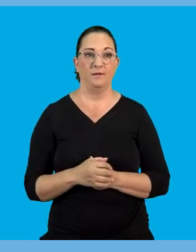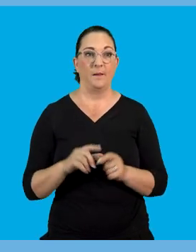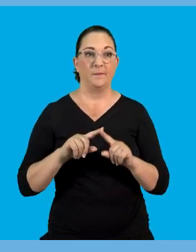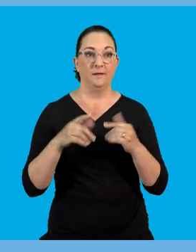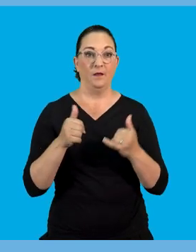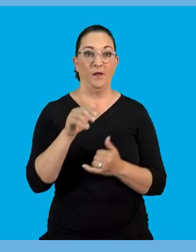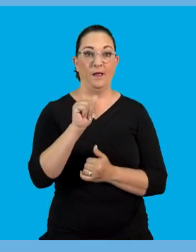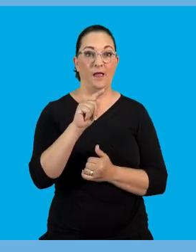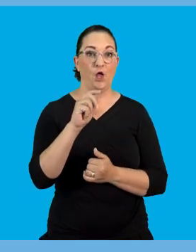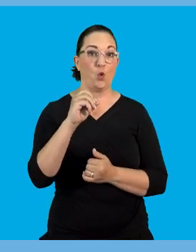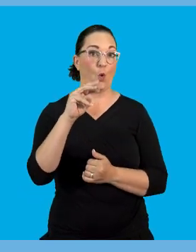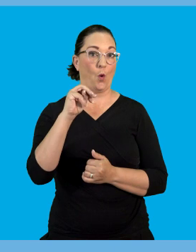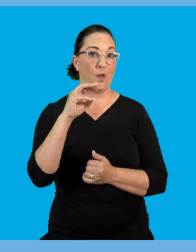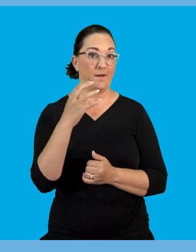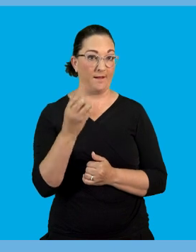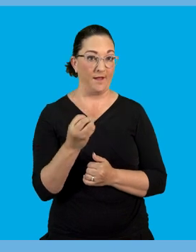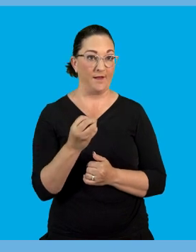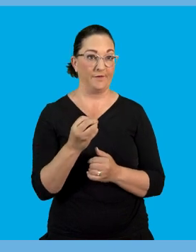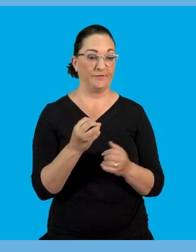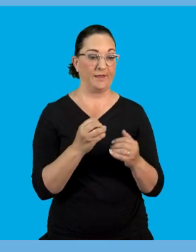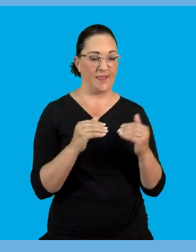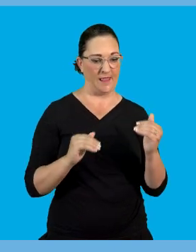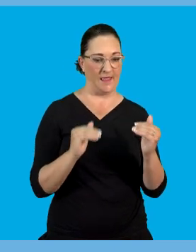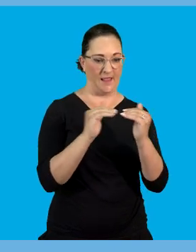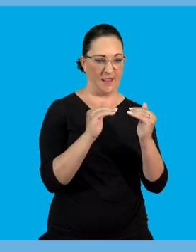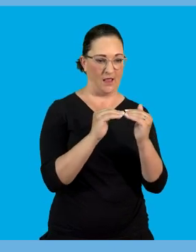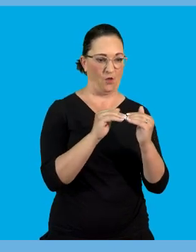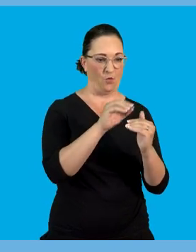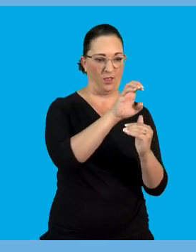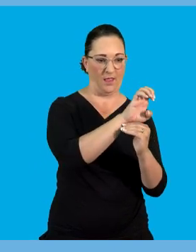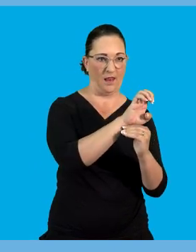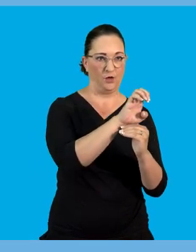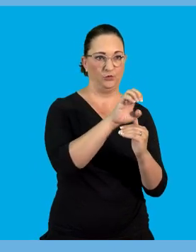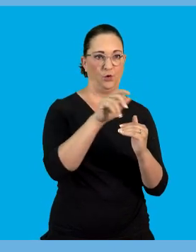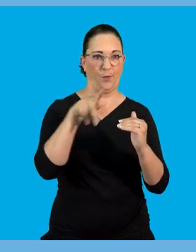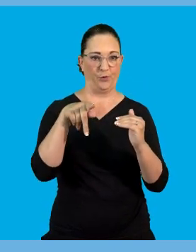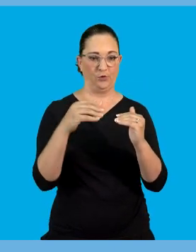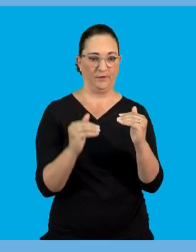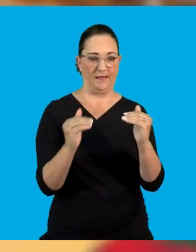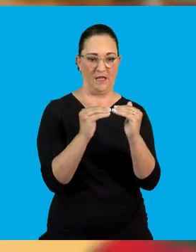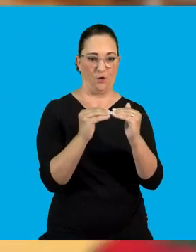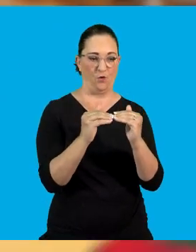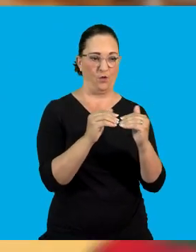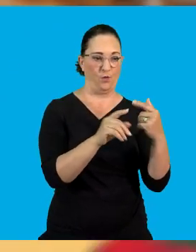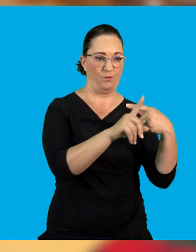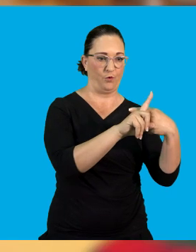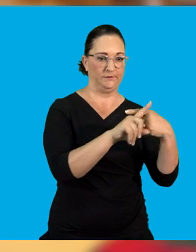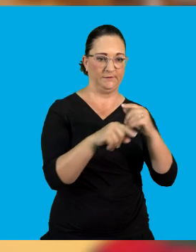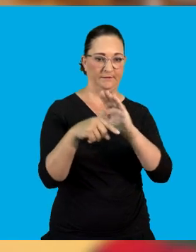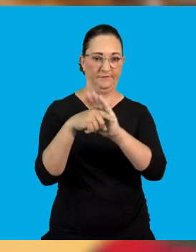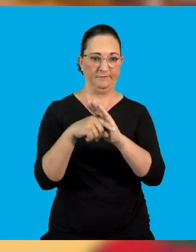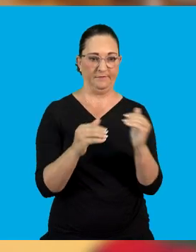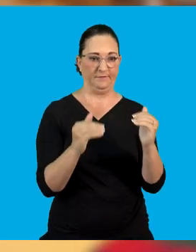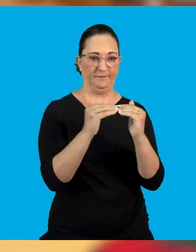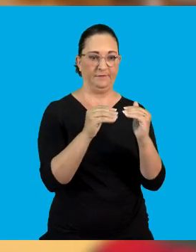we have an atom that has equal number of electrons and the protons, then we can safely say that that particular